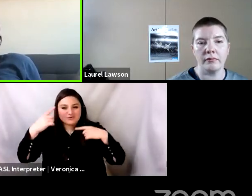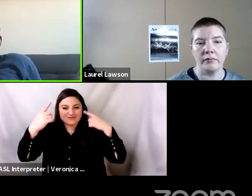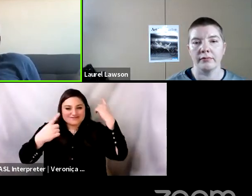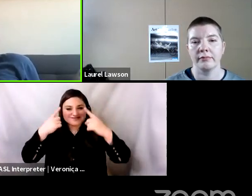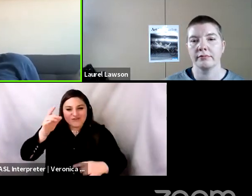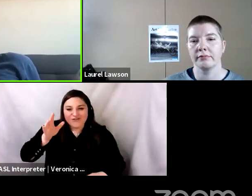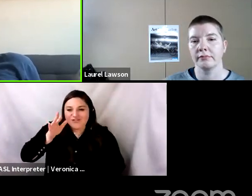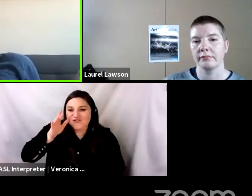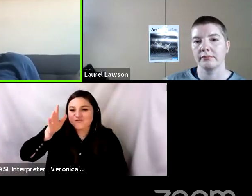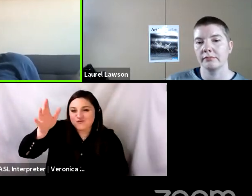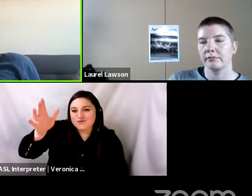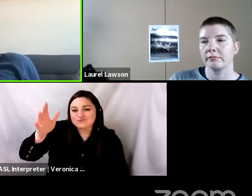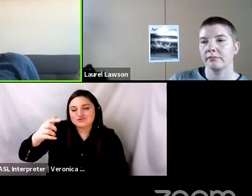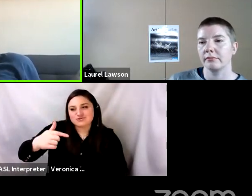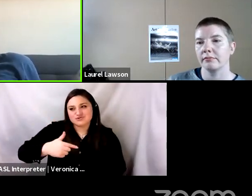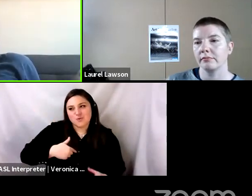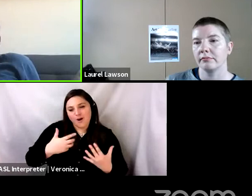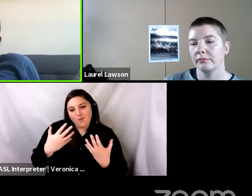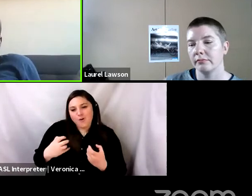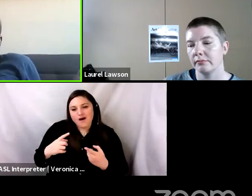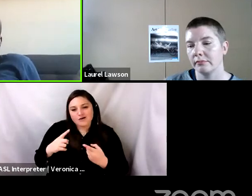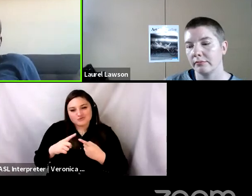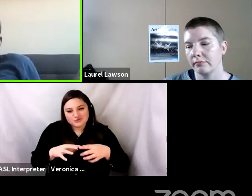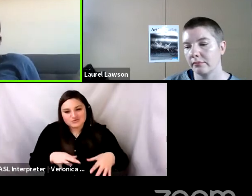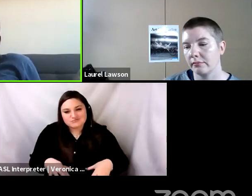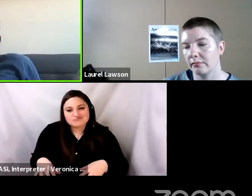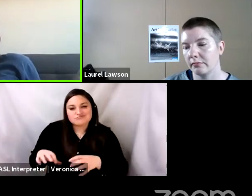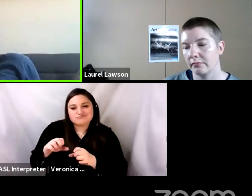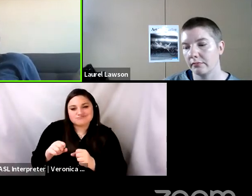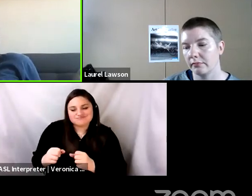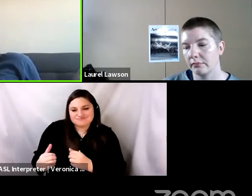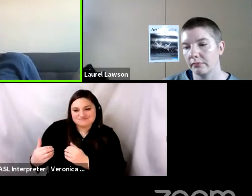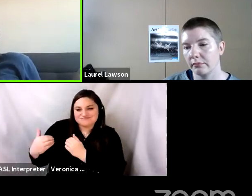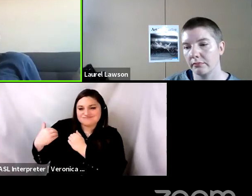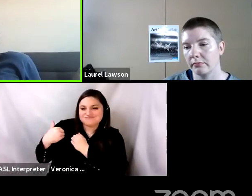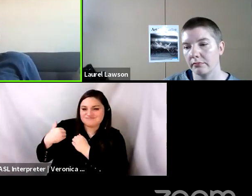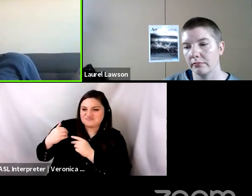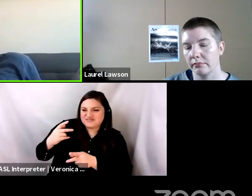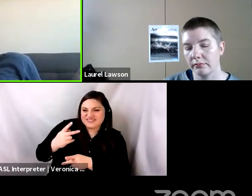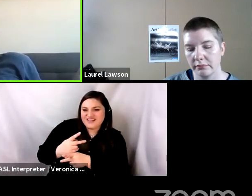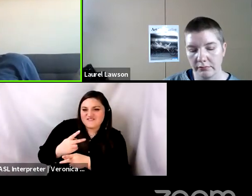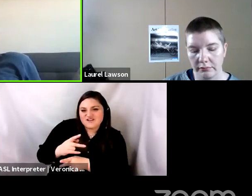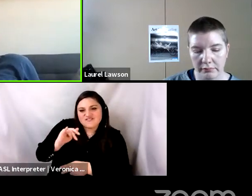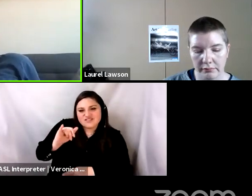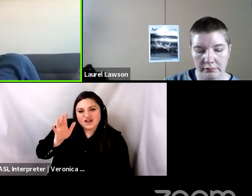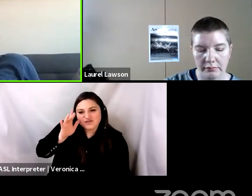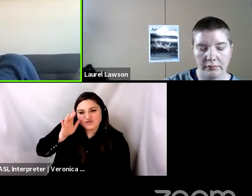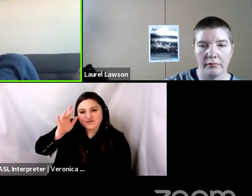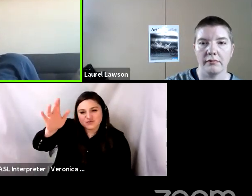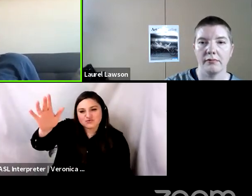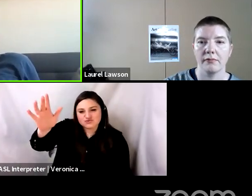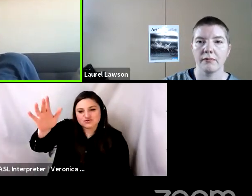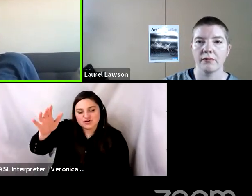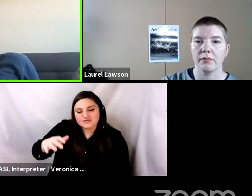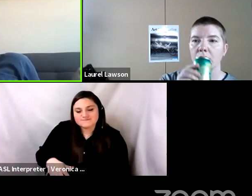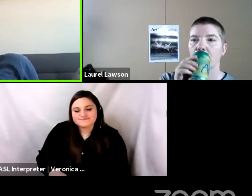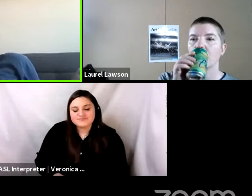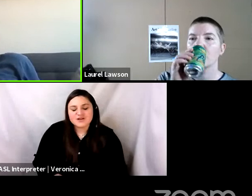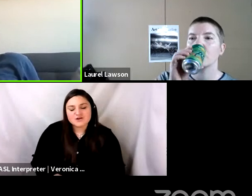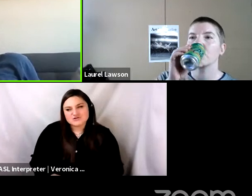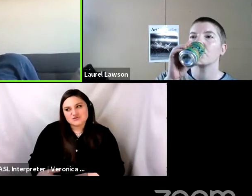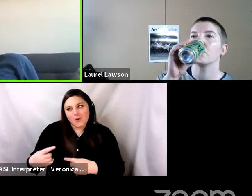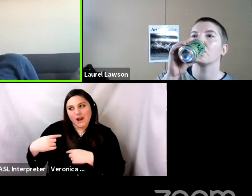And so right now I'm really just reading and listening a lot, and not acting a